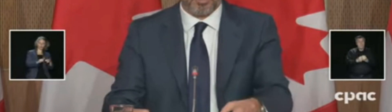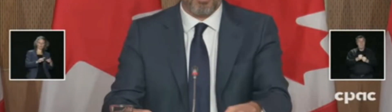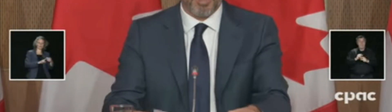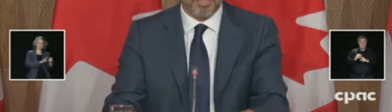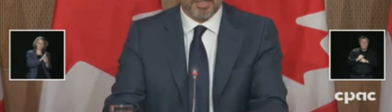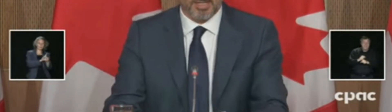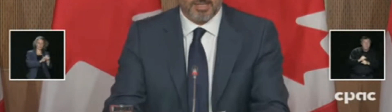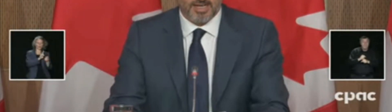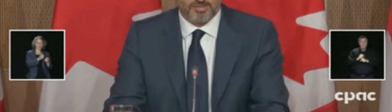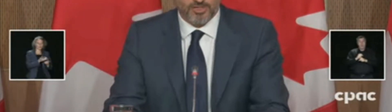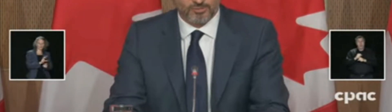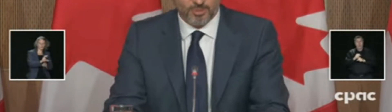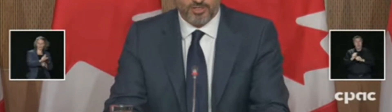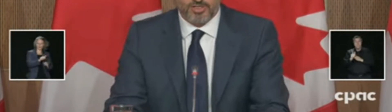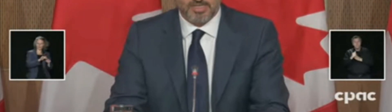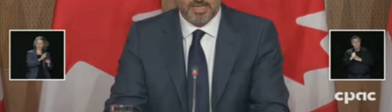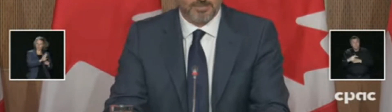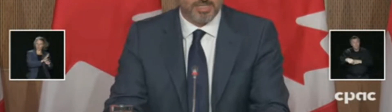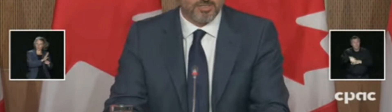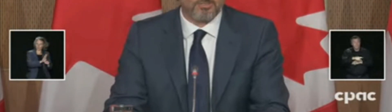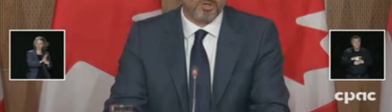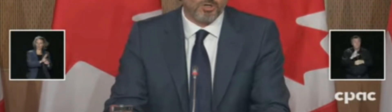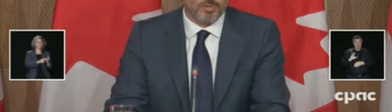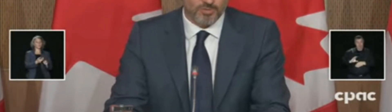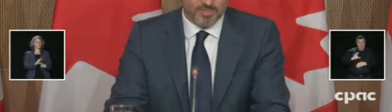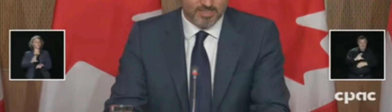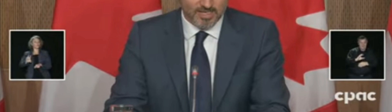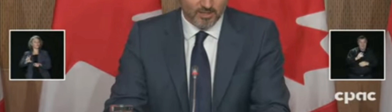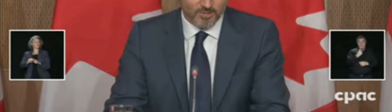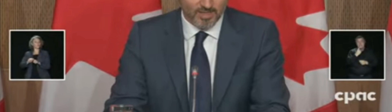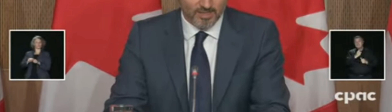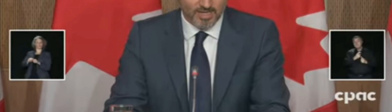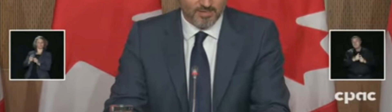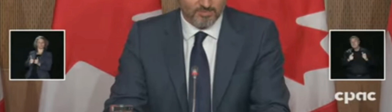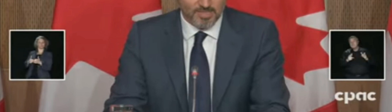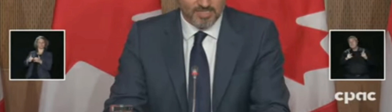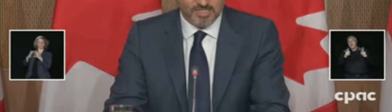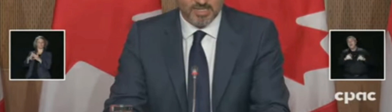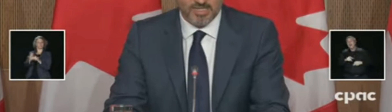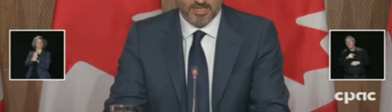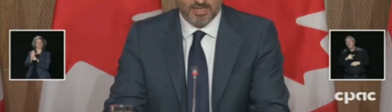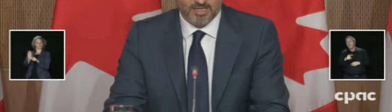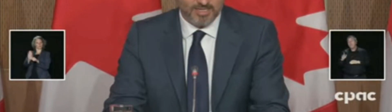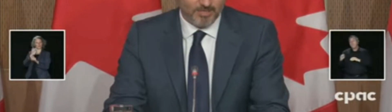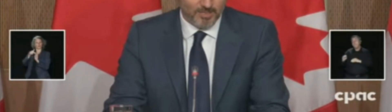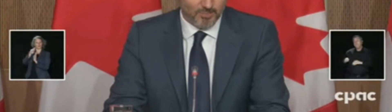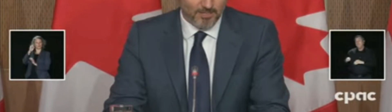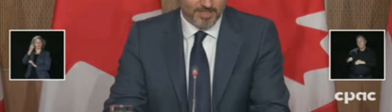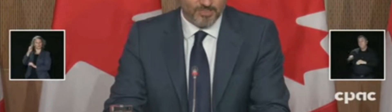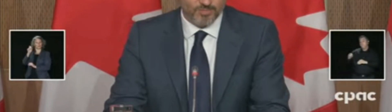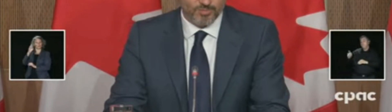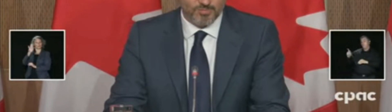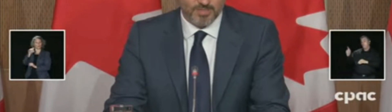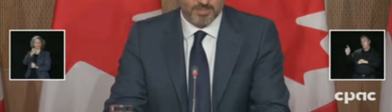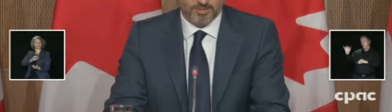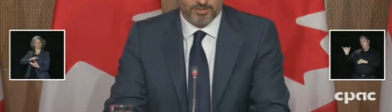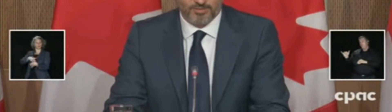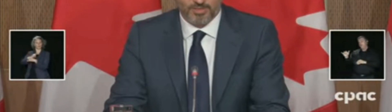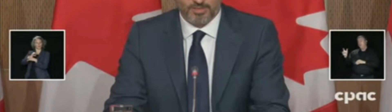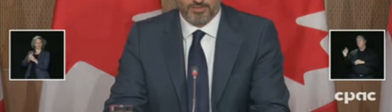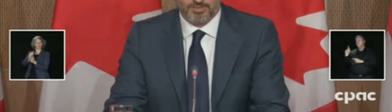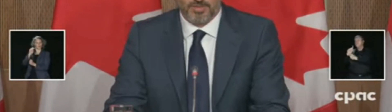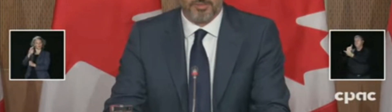about investing in the kind of entrepreneurs Minister Murray will sit down with today from BC, and the Deputy Prime Minister will speak